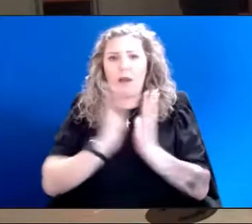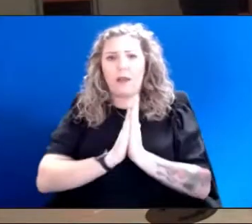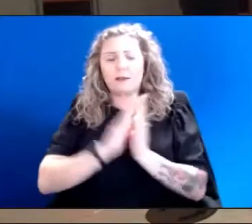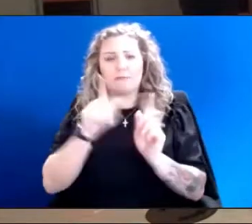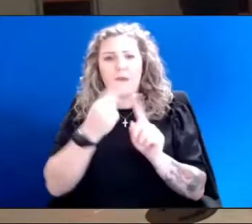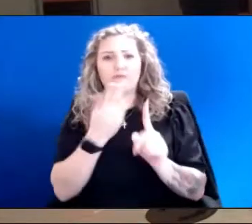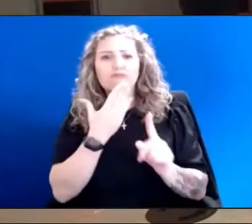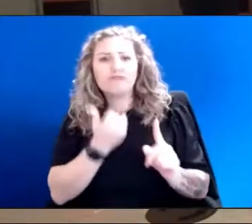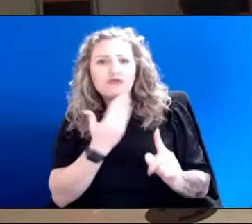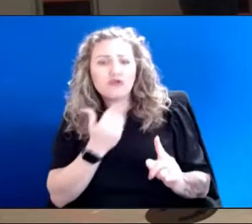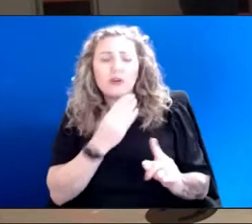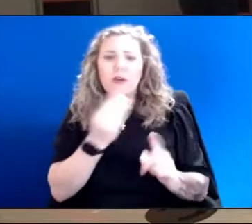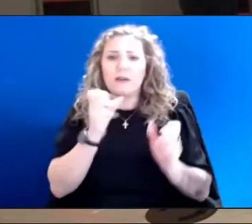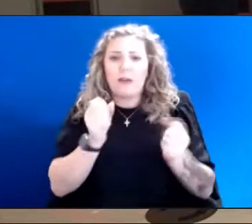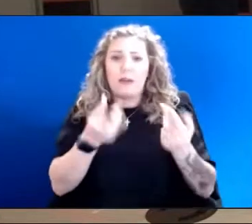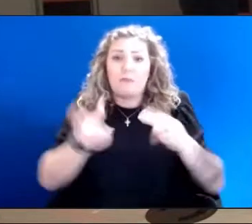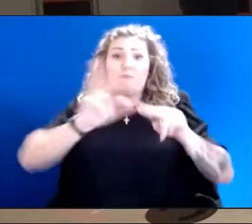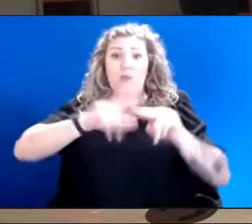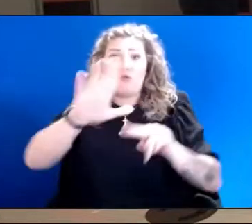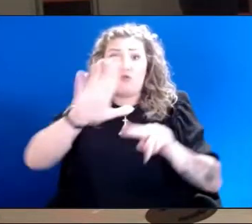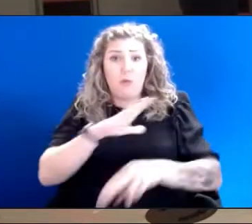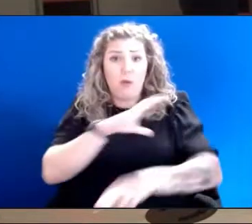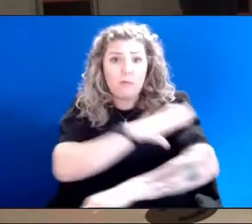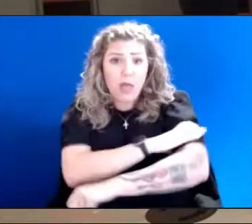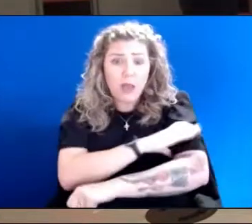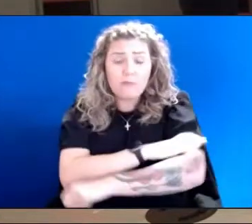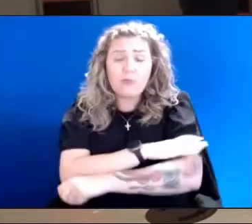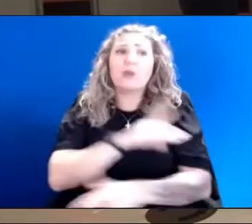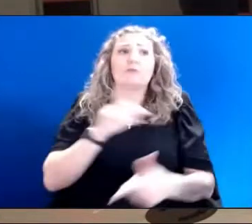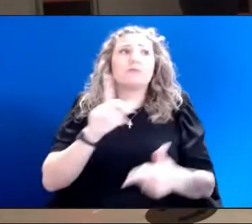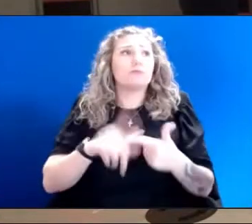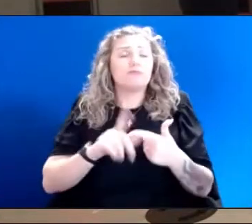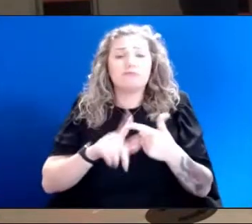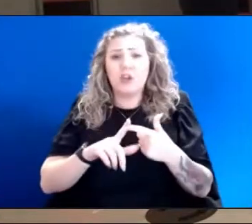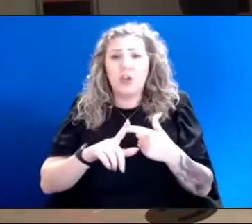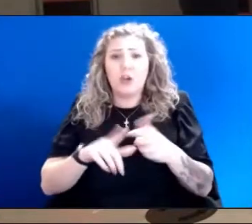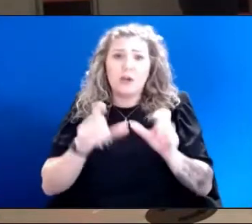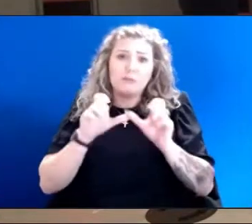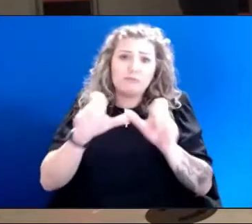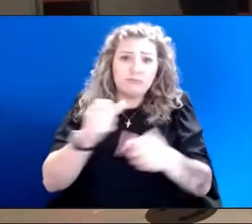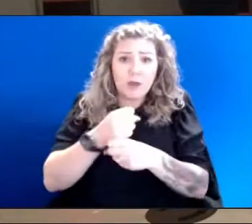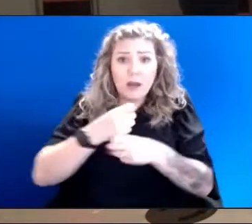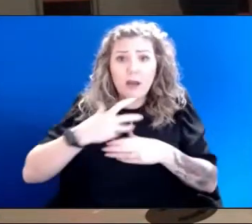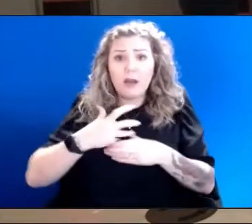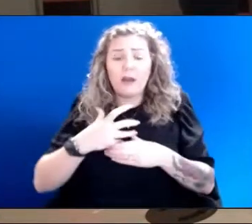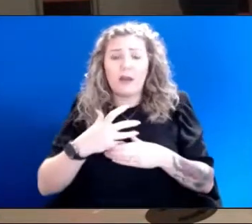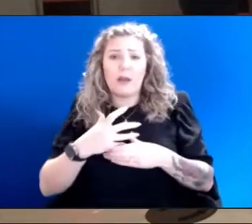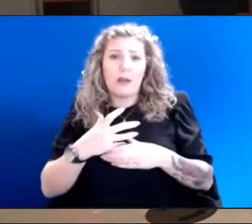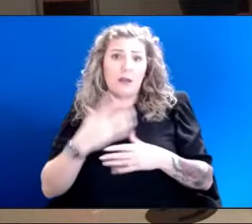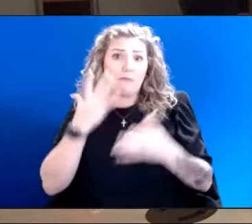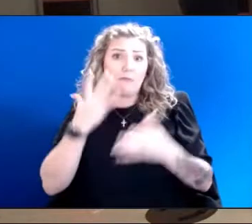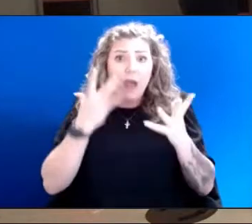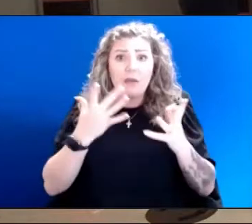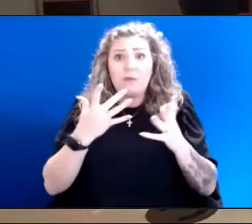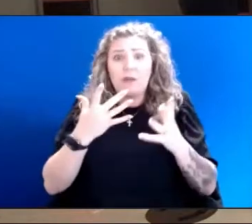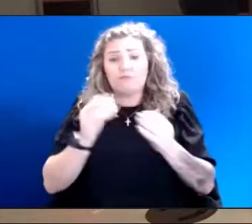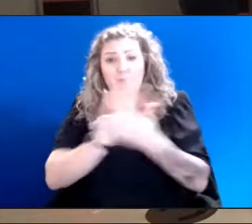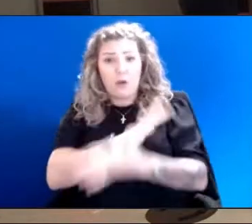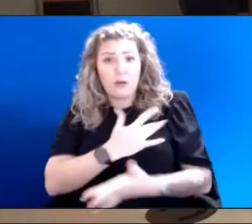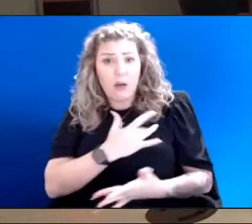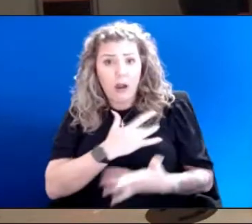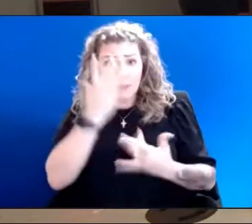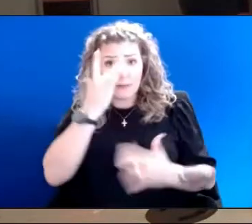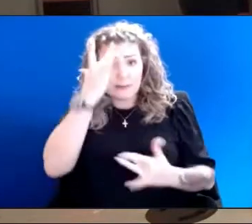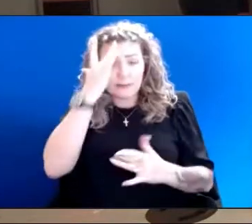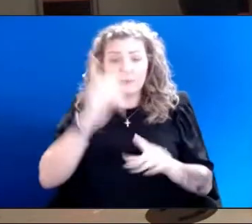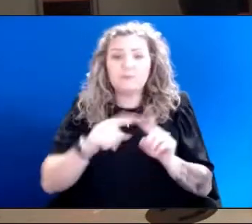raise your blood pressure, right? And it can increase chronic inflammation, which could be a pathway to heart disease. But I want to know if